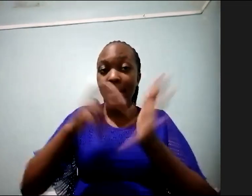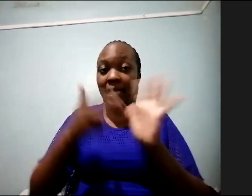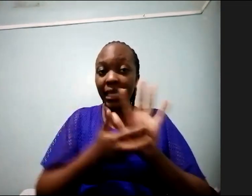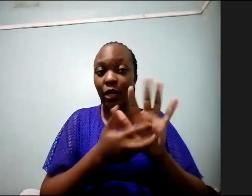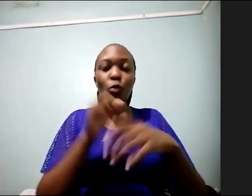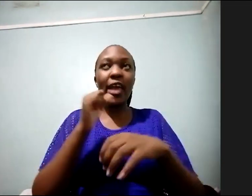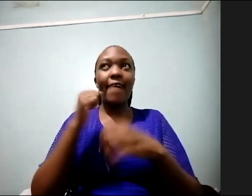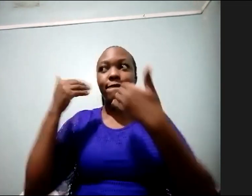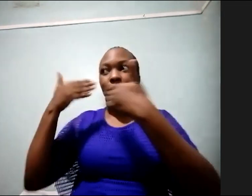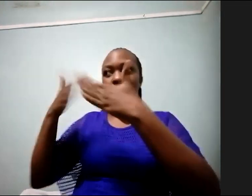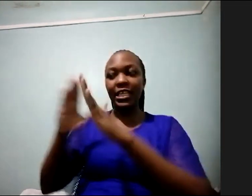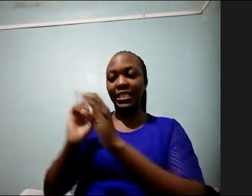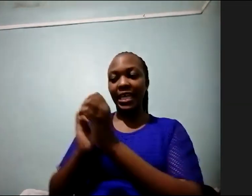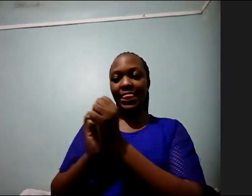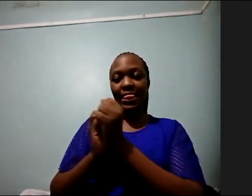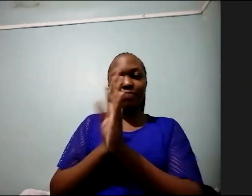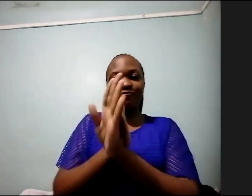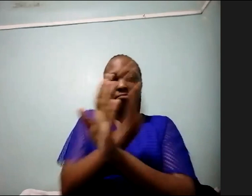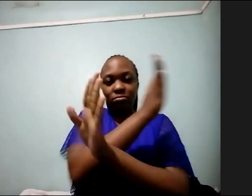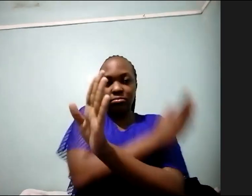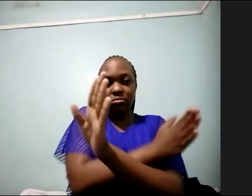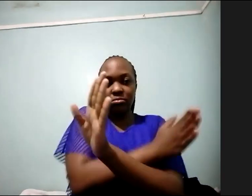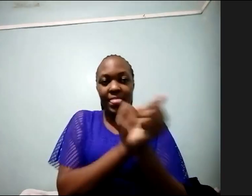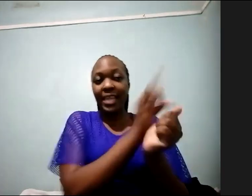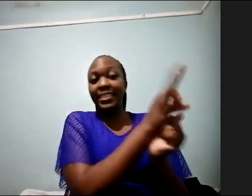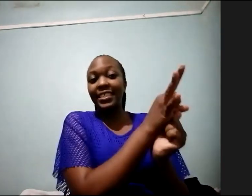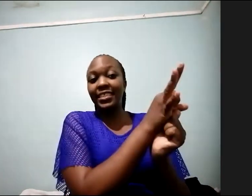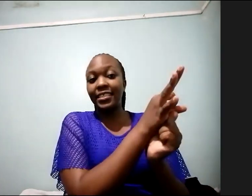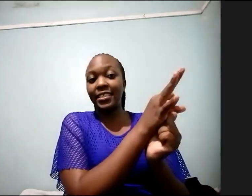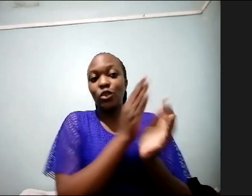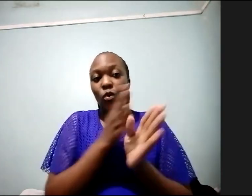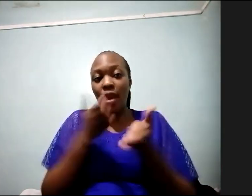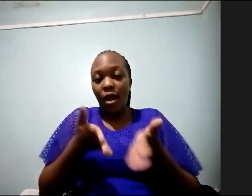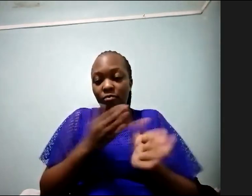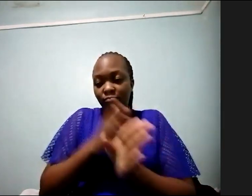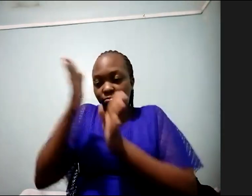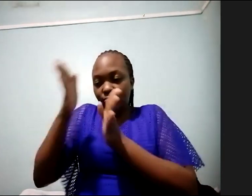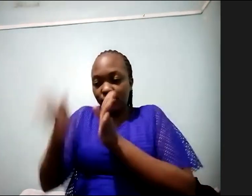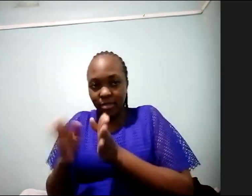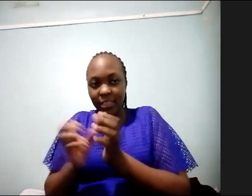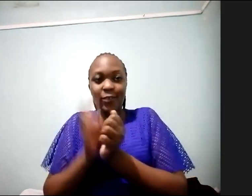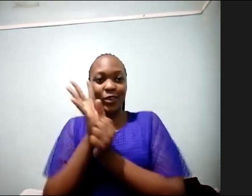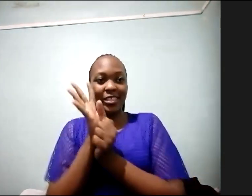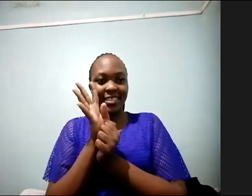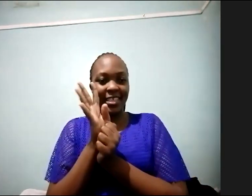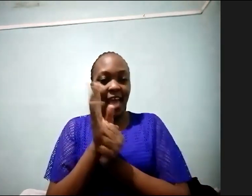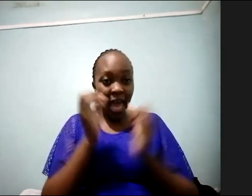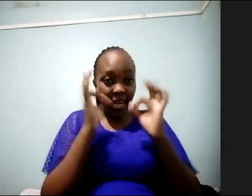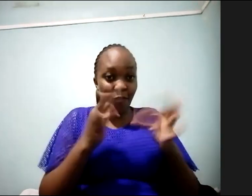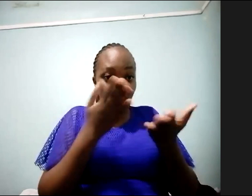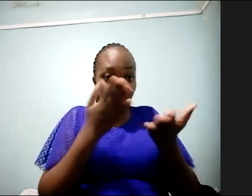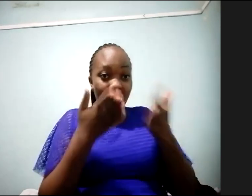keen enough, you've grown. You are now on 13 years. You should be blowing your 14th candle. And that means